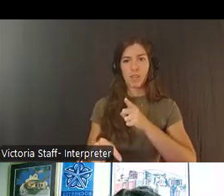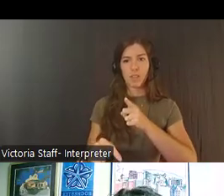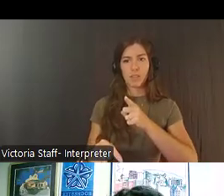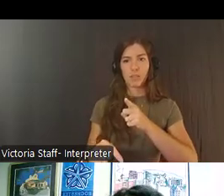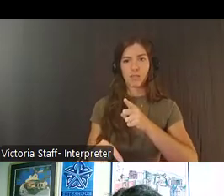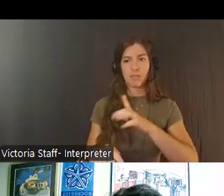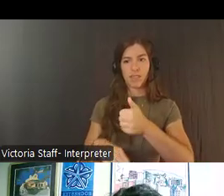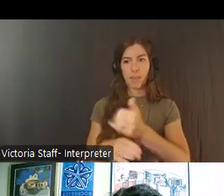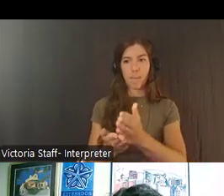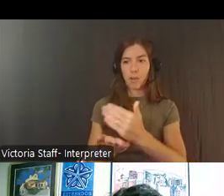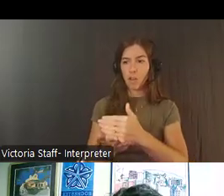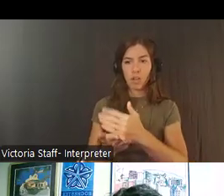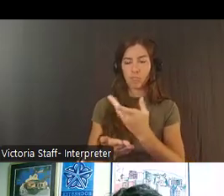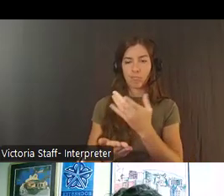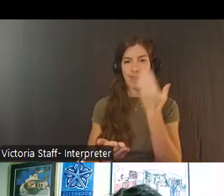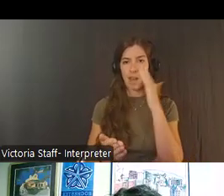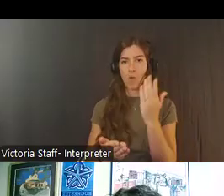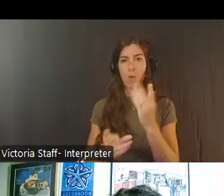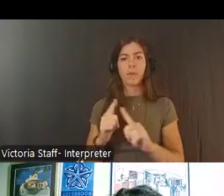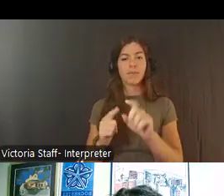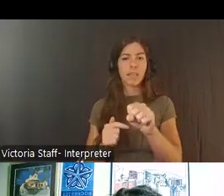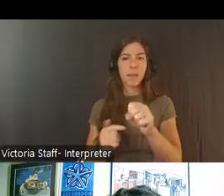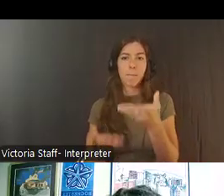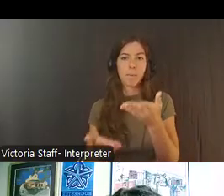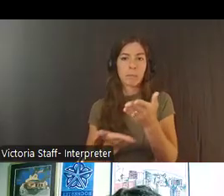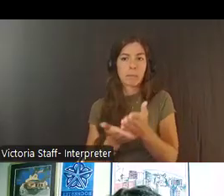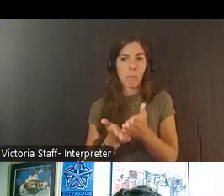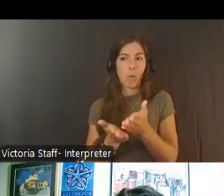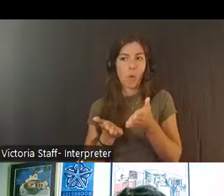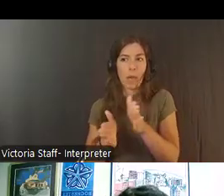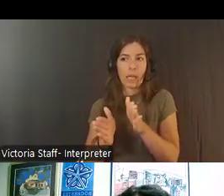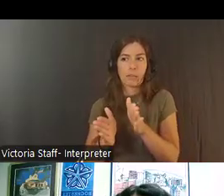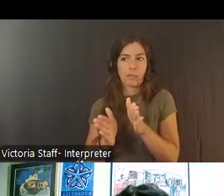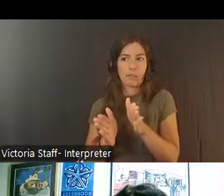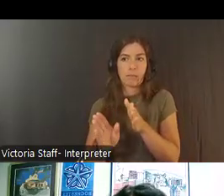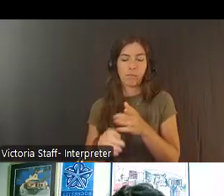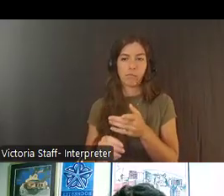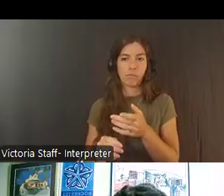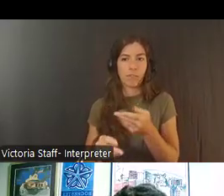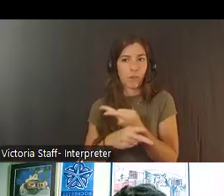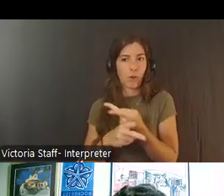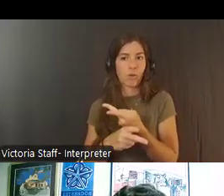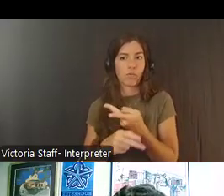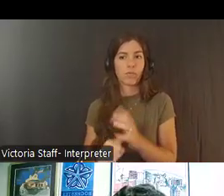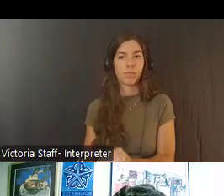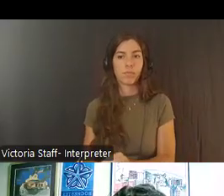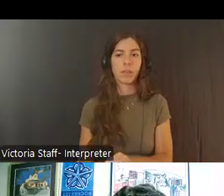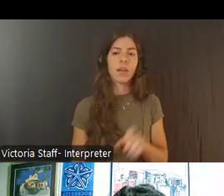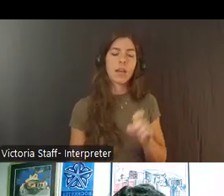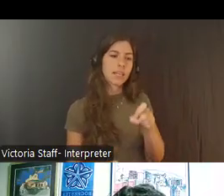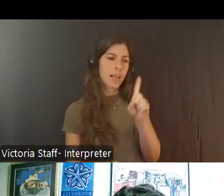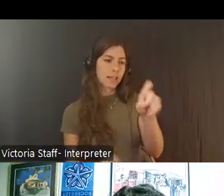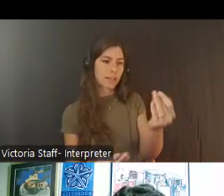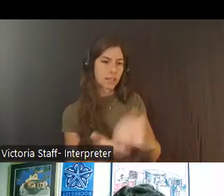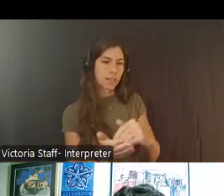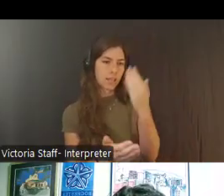what, Mhm. yeah. But I don't know, there may be some ways around. Yeah, I can There may ask be some again. ways I around. know it came up,